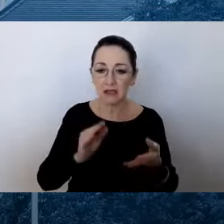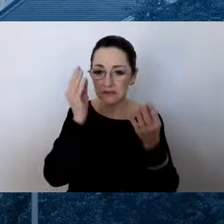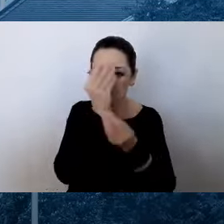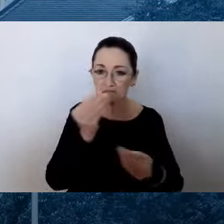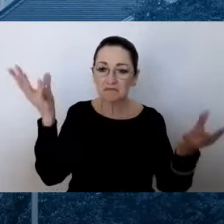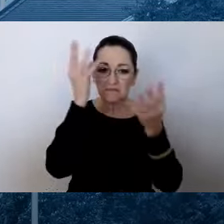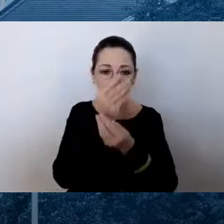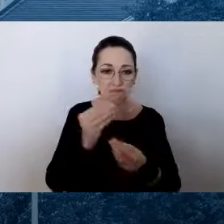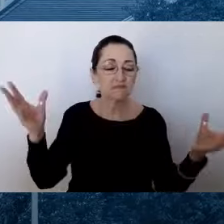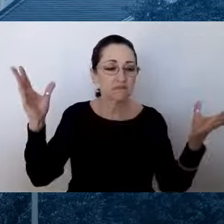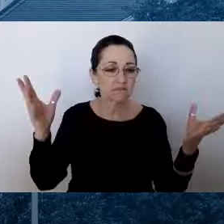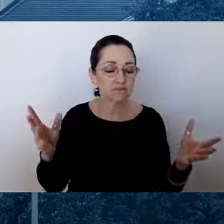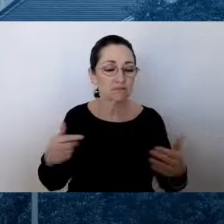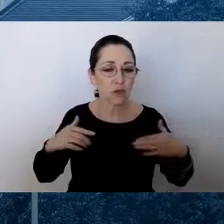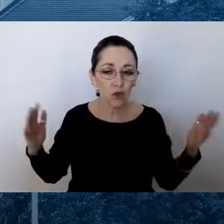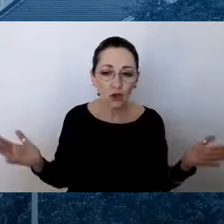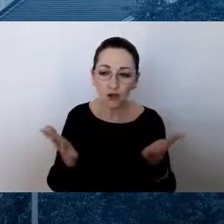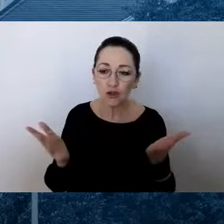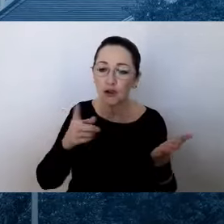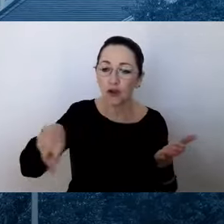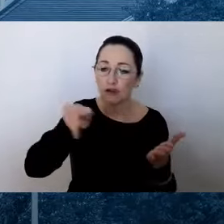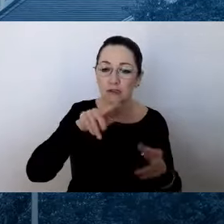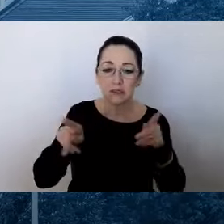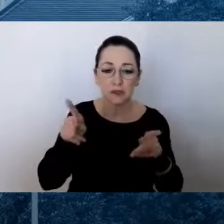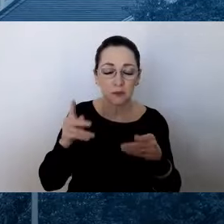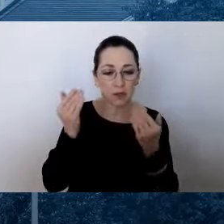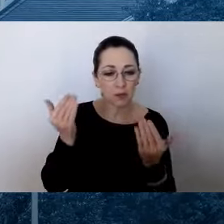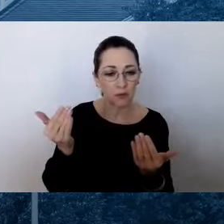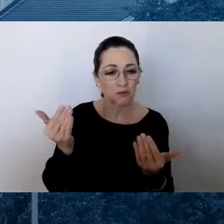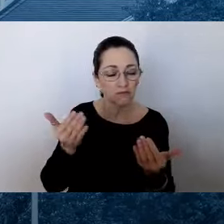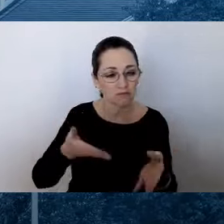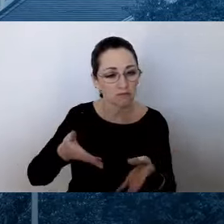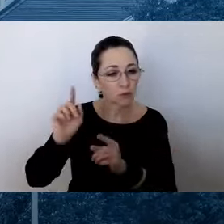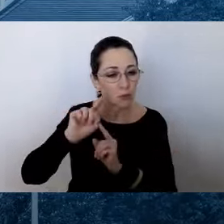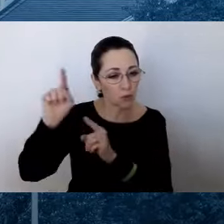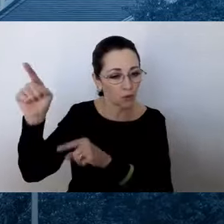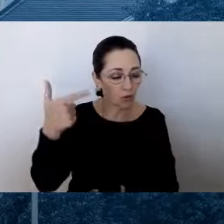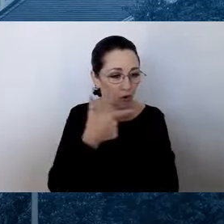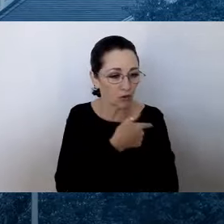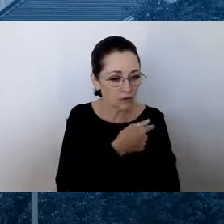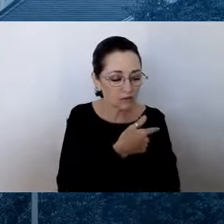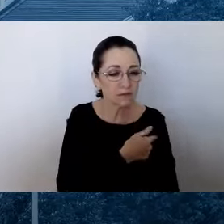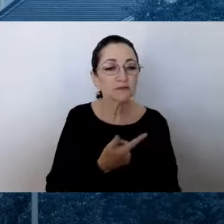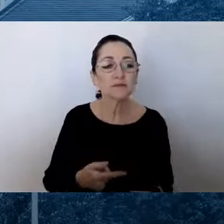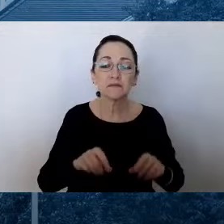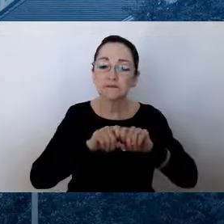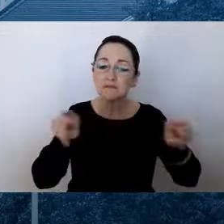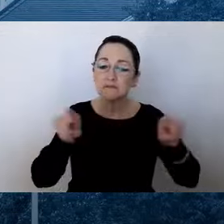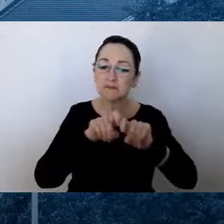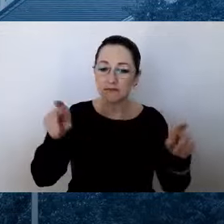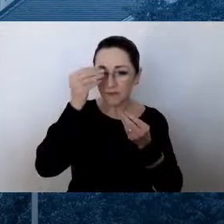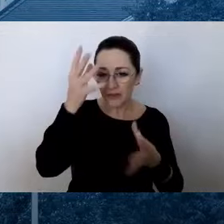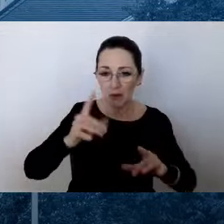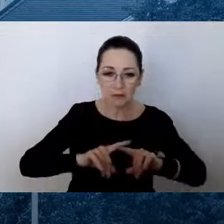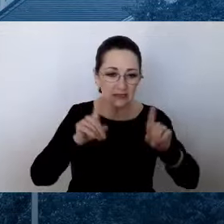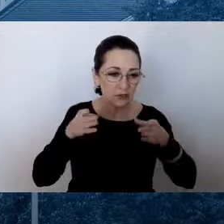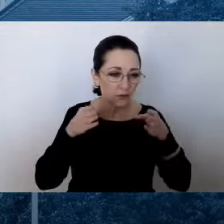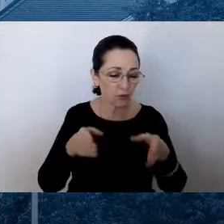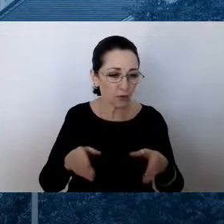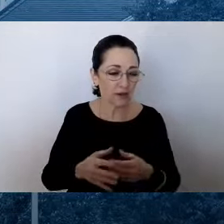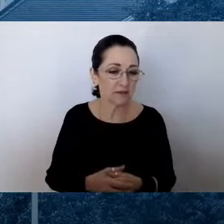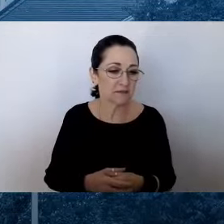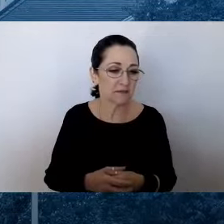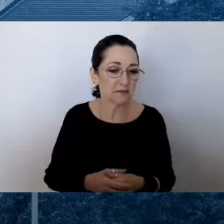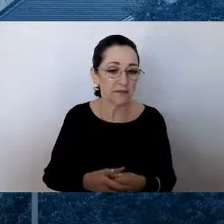continue to encourage people to get vaccinated and get information out in a different way. We did want to, as we're seeing